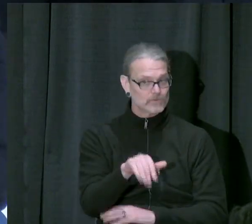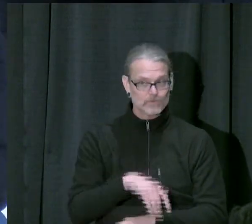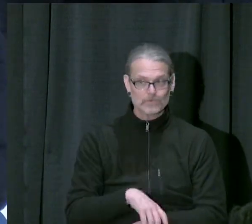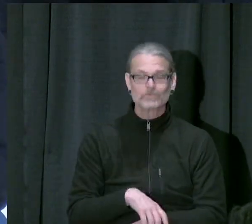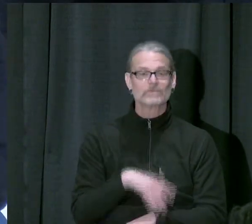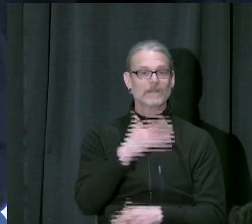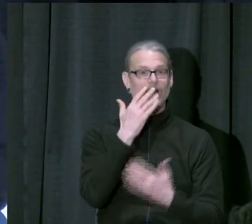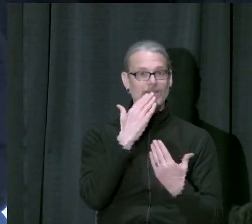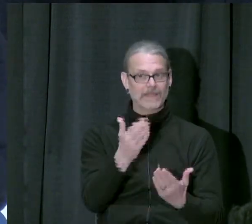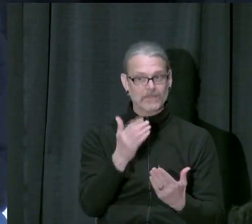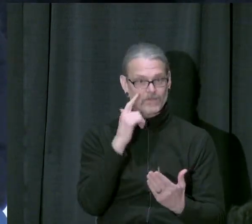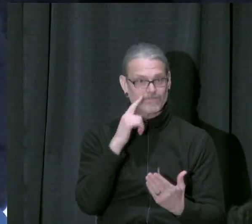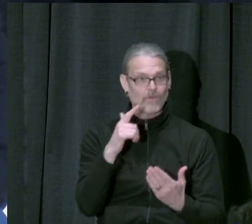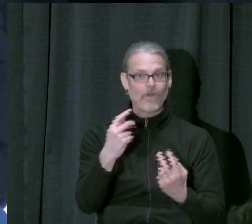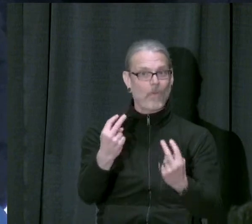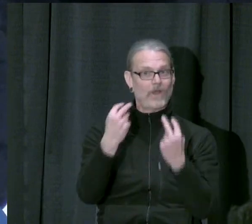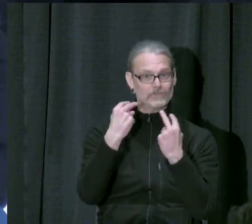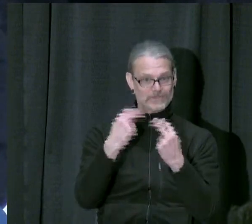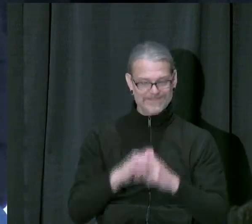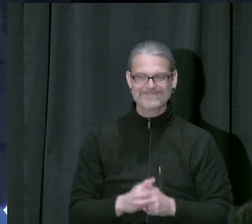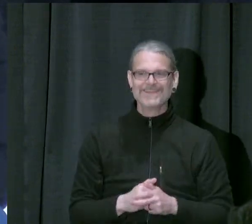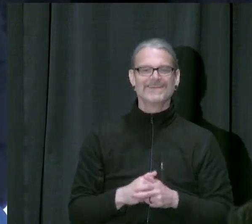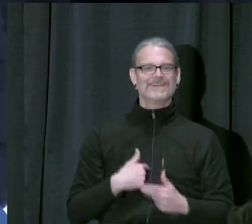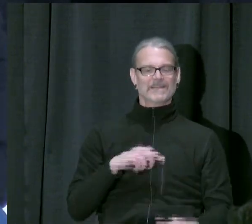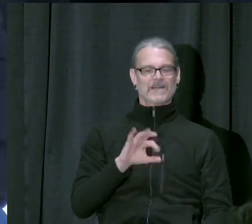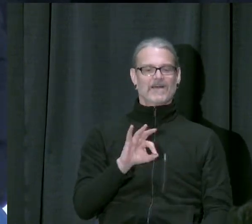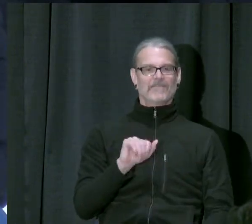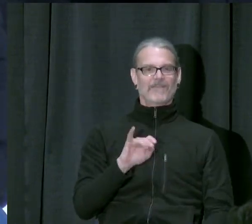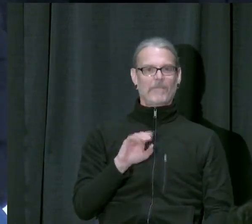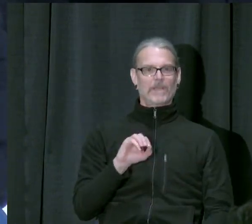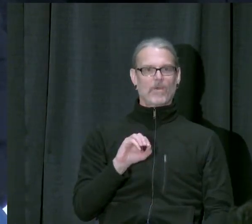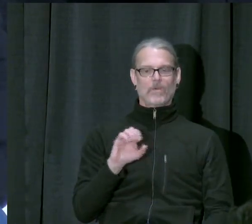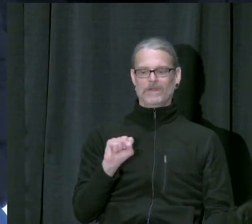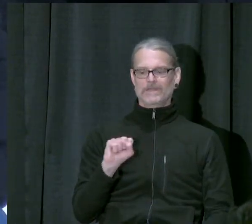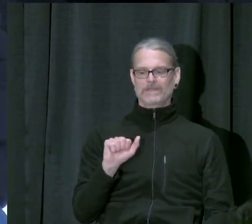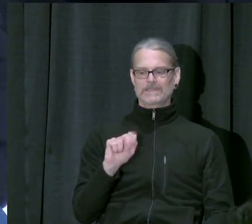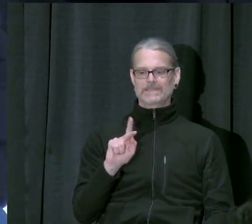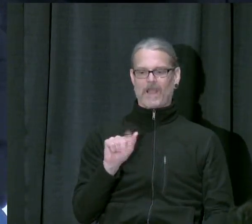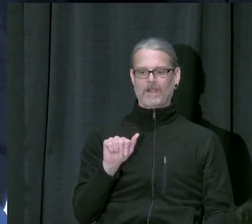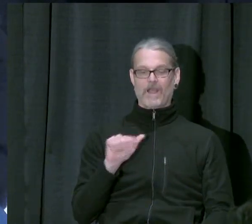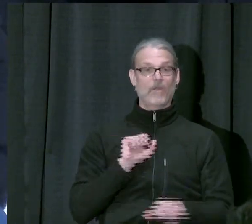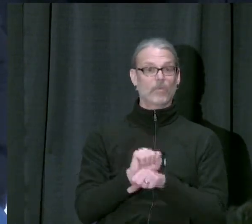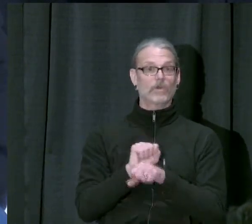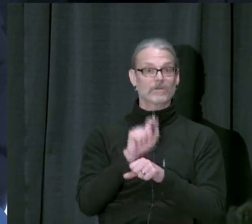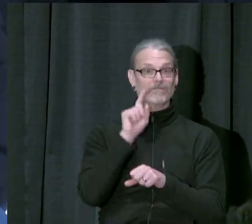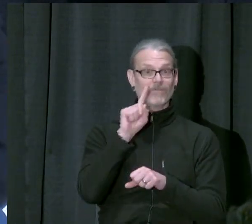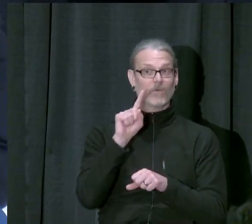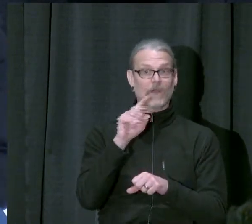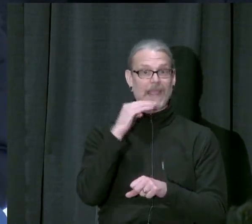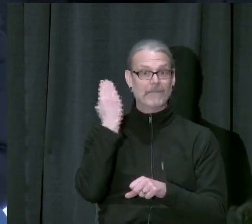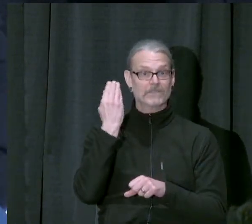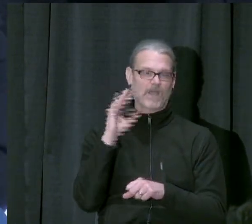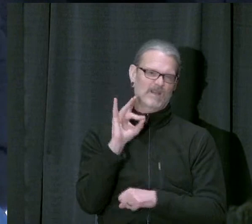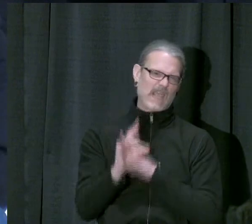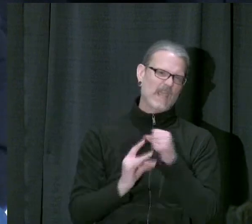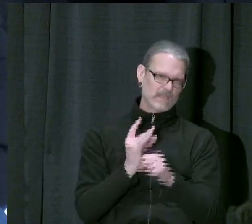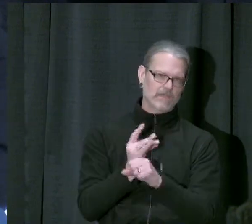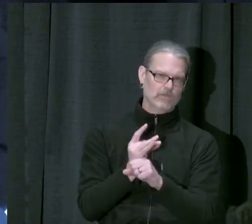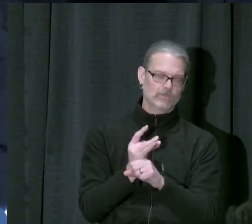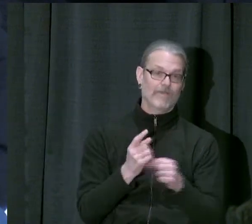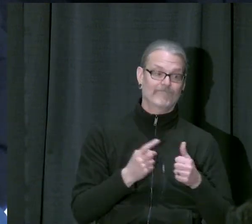thank you for watching our session. My name is Fabio Sacca. I've been with Amazon a little over 8 years across various teams. I joined